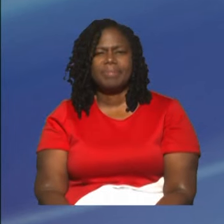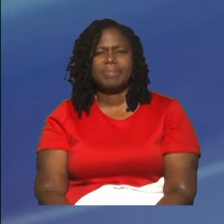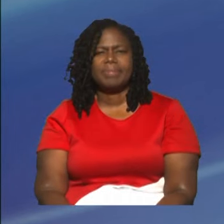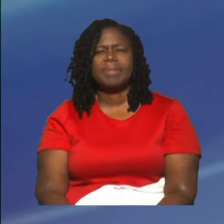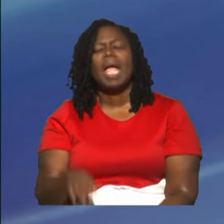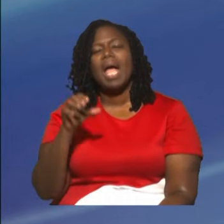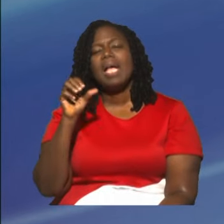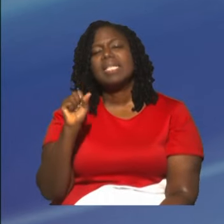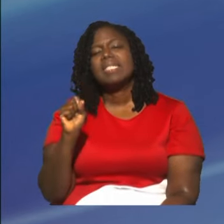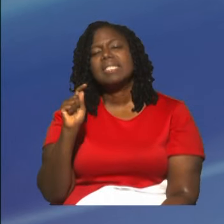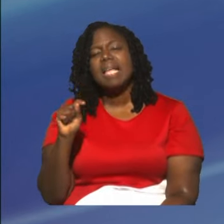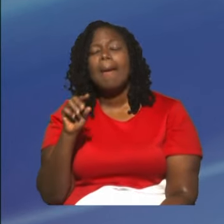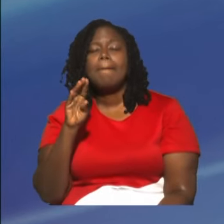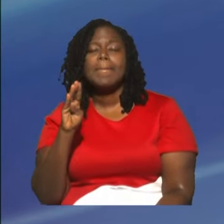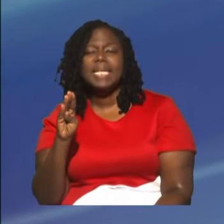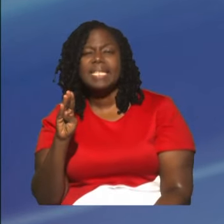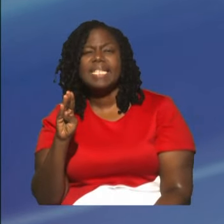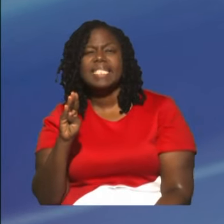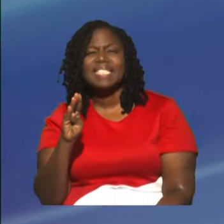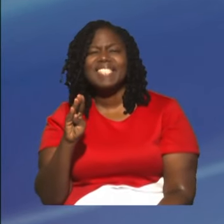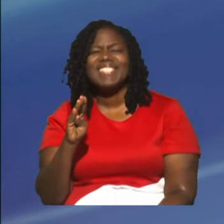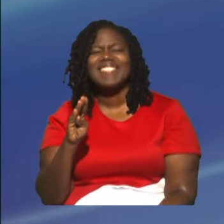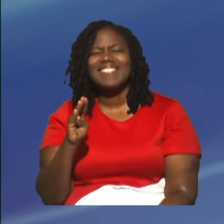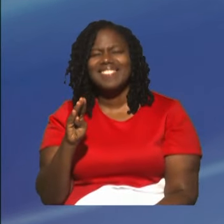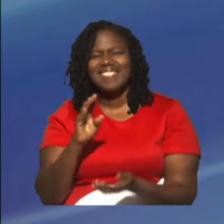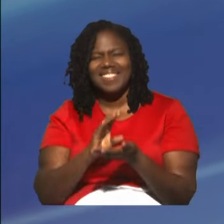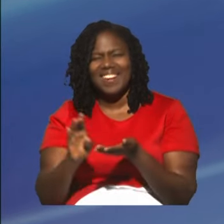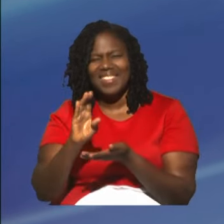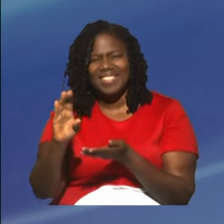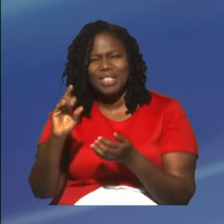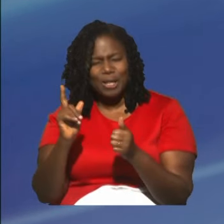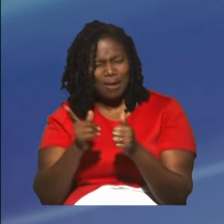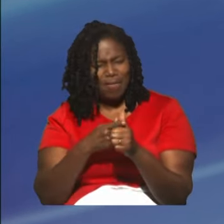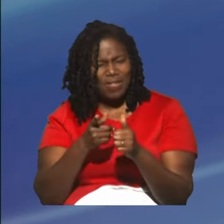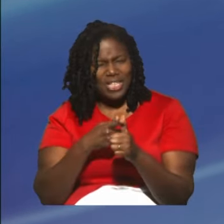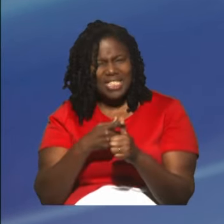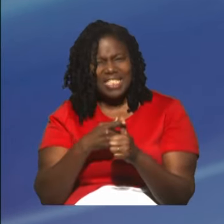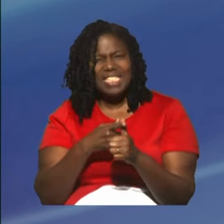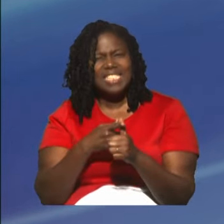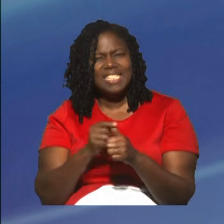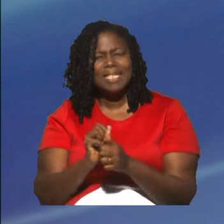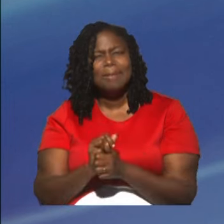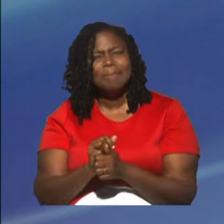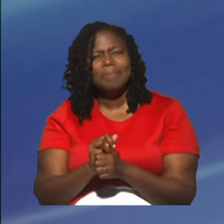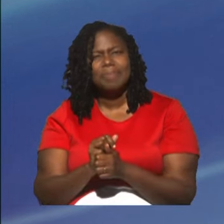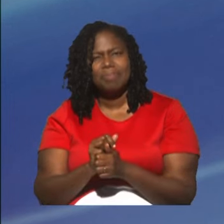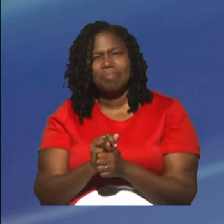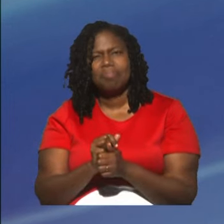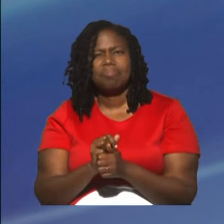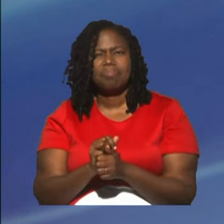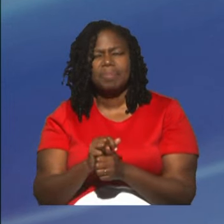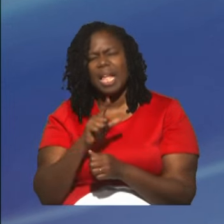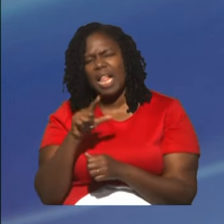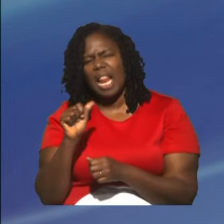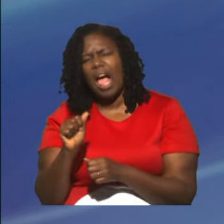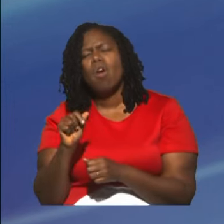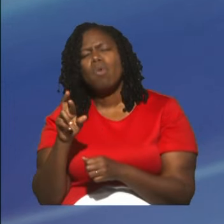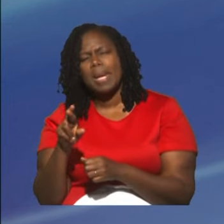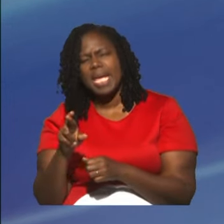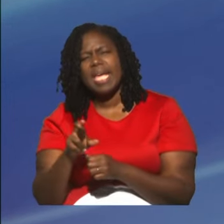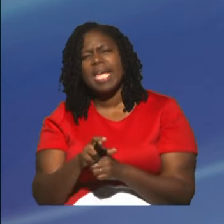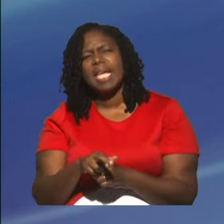St. Benedict's College move into first position in the Trinidad and Tobago Secondary Schools Premiership. The La Romaine Lions defeated Fatima